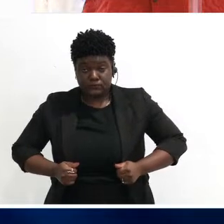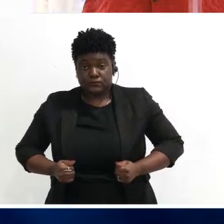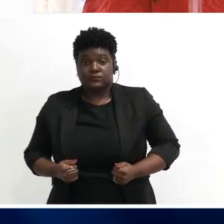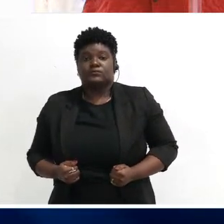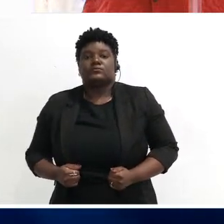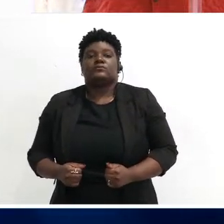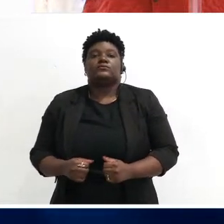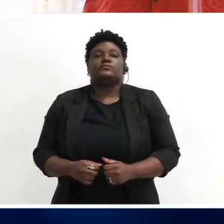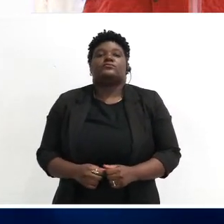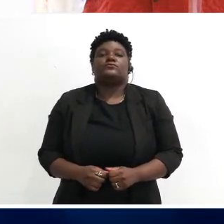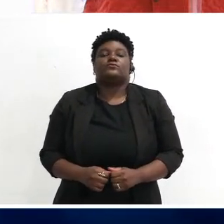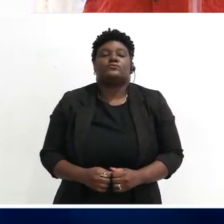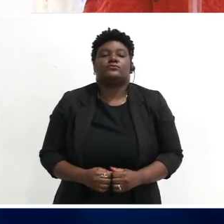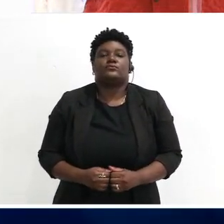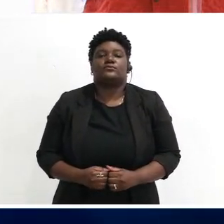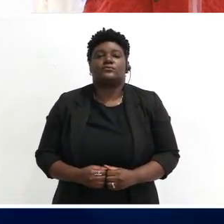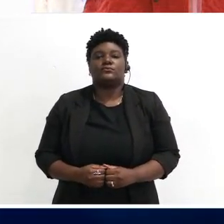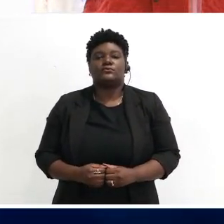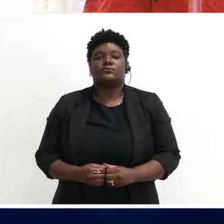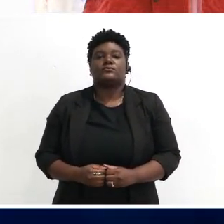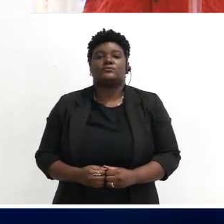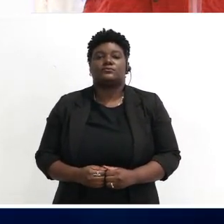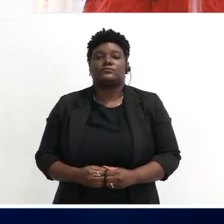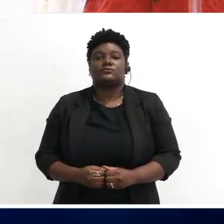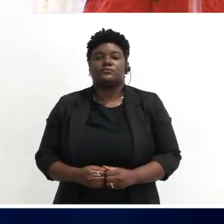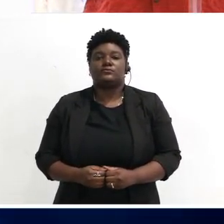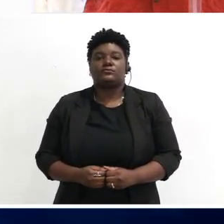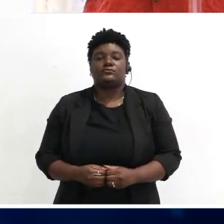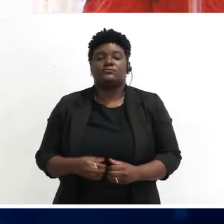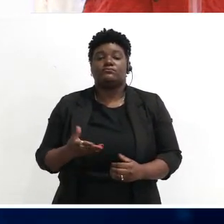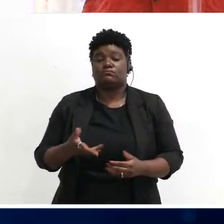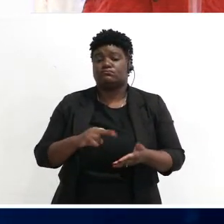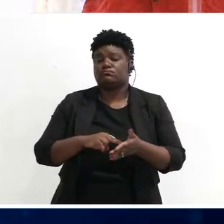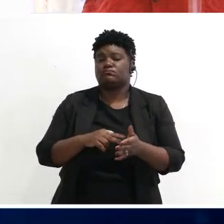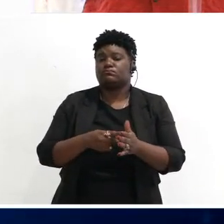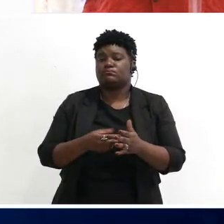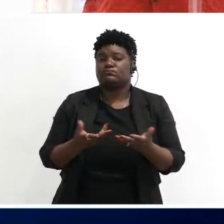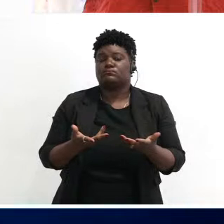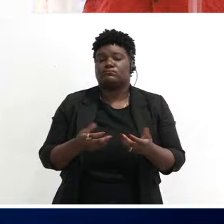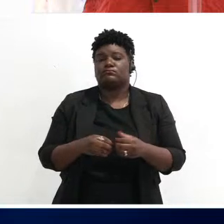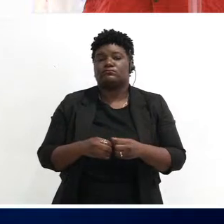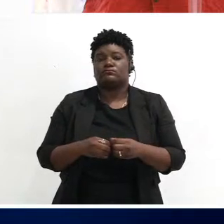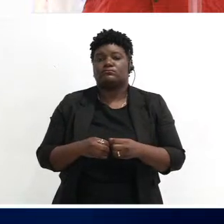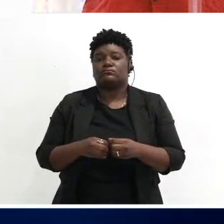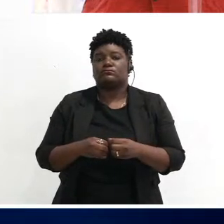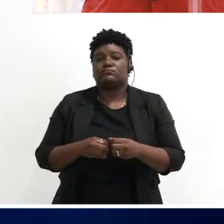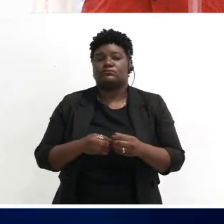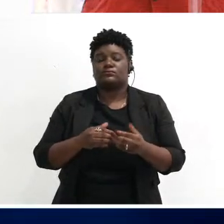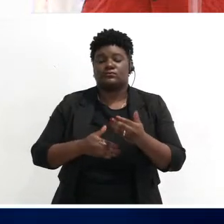So this one just spells out a little bit what the process flow looks like. Essentially making an